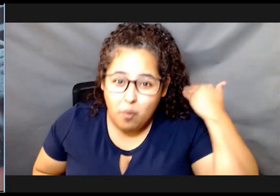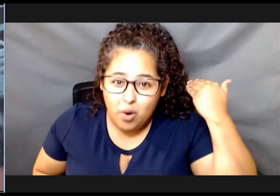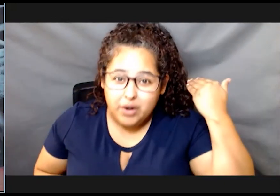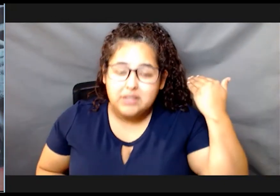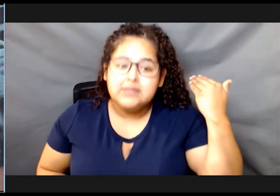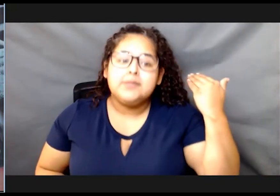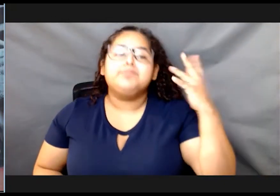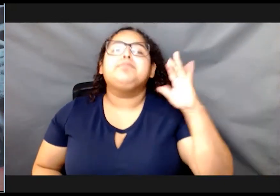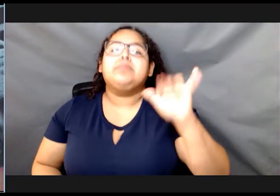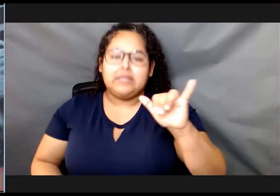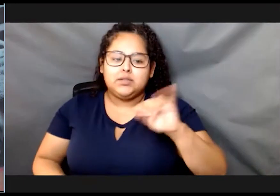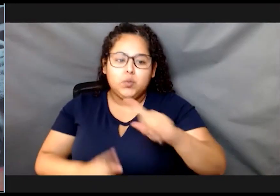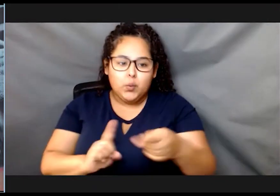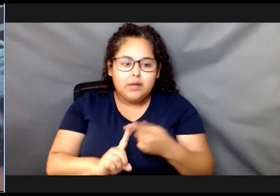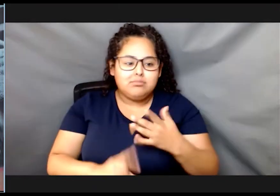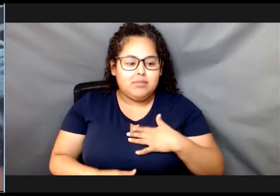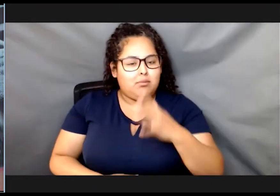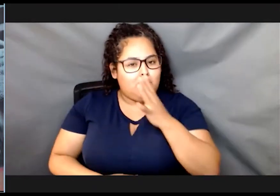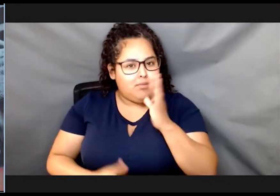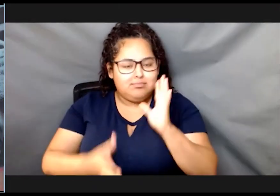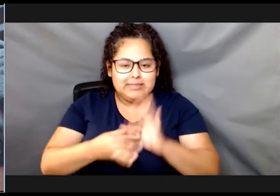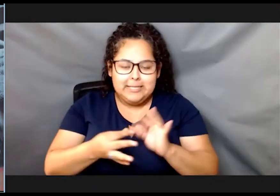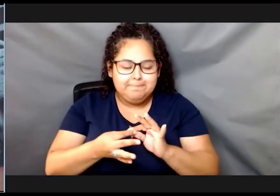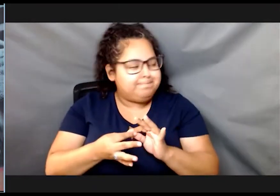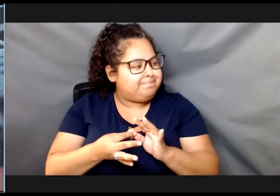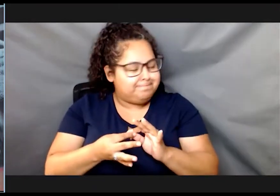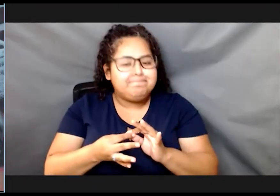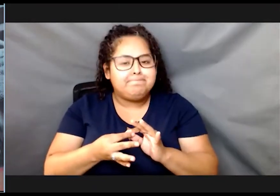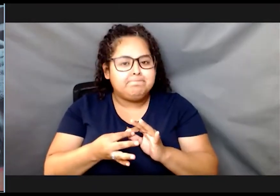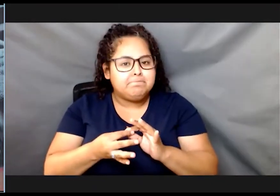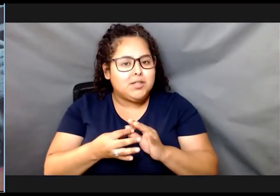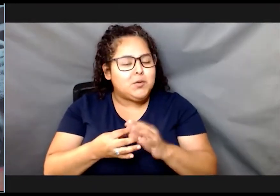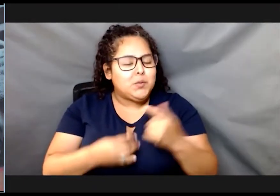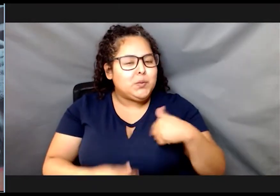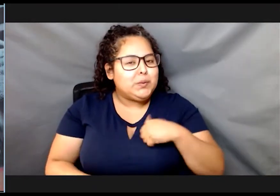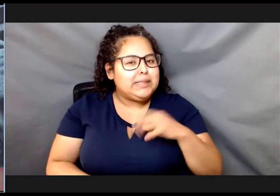And that's when my mom said, this is it. I think we made it.